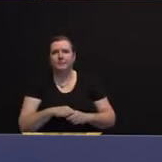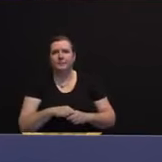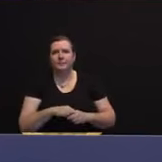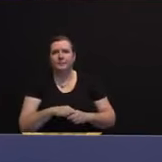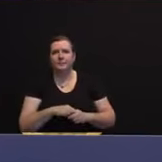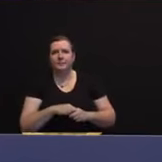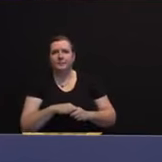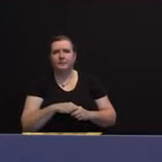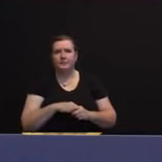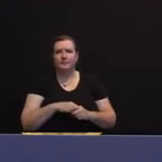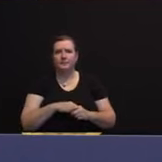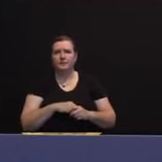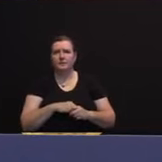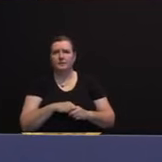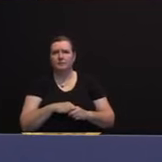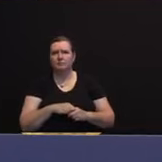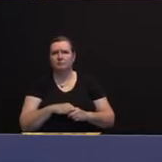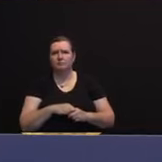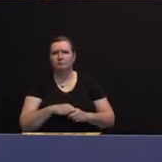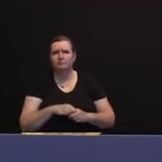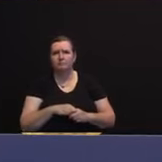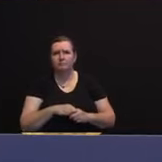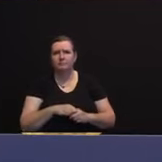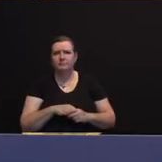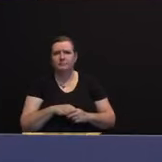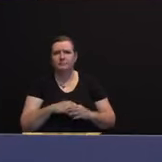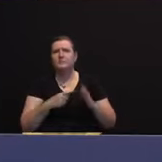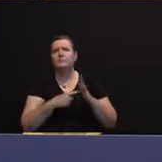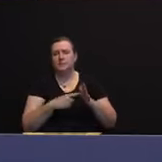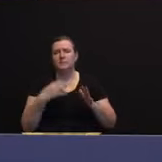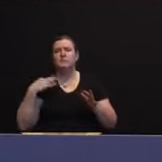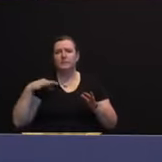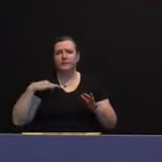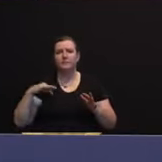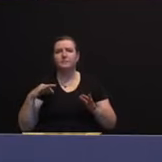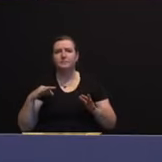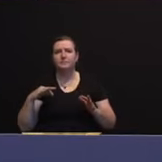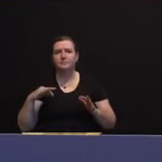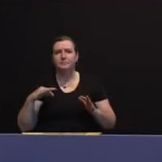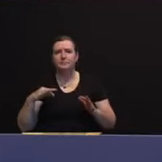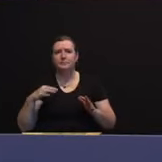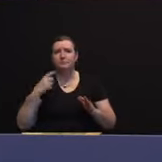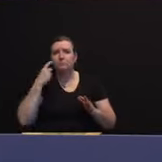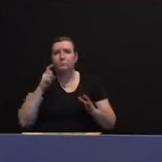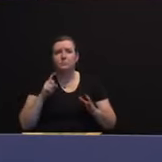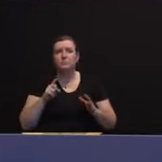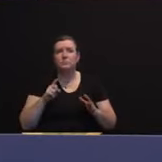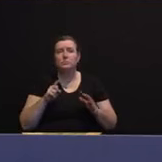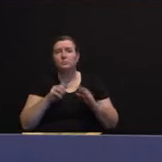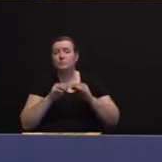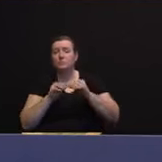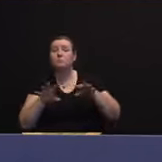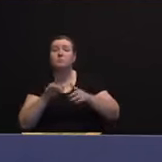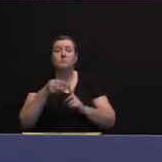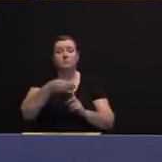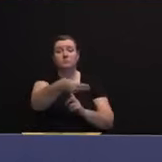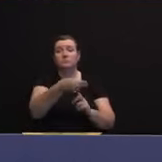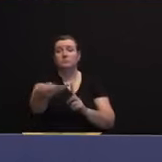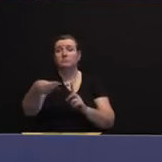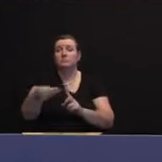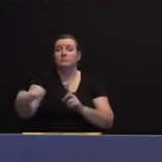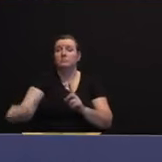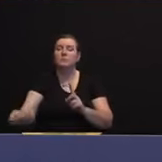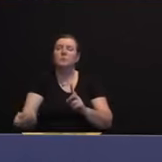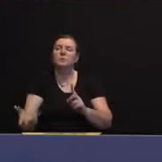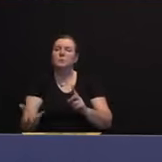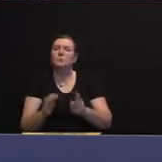a symbolic benefit. So we know there's transmission at bars, seated at bars. It's also, I think,